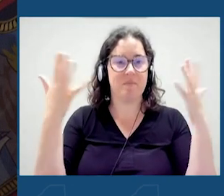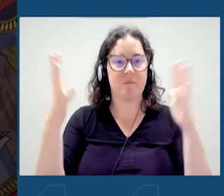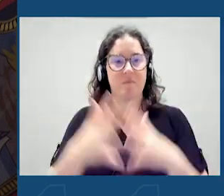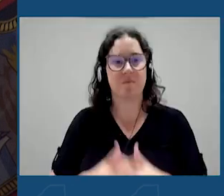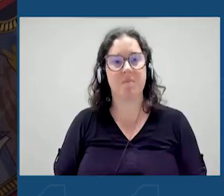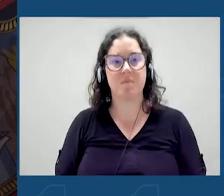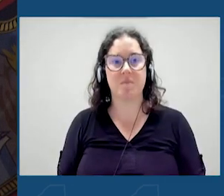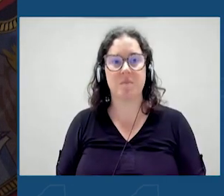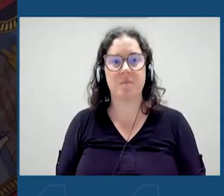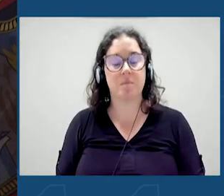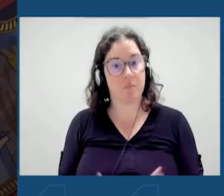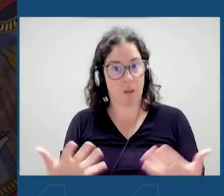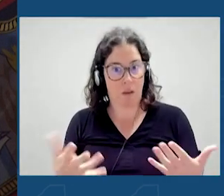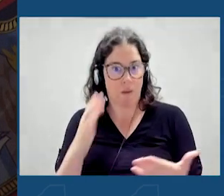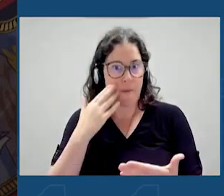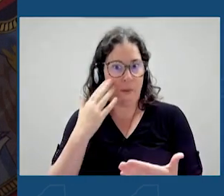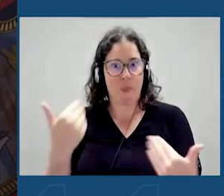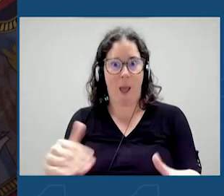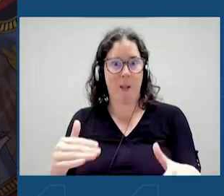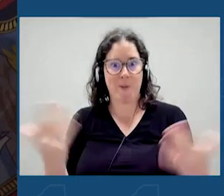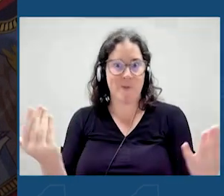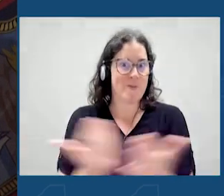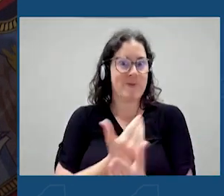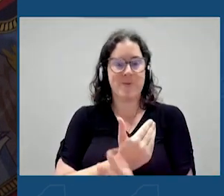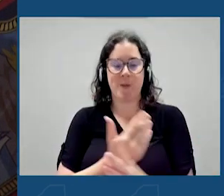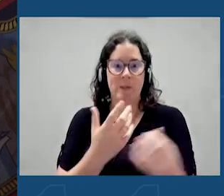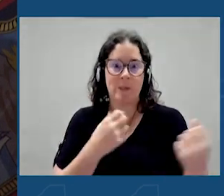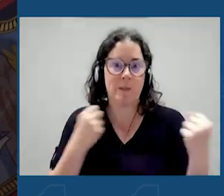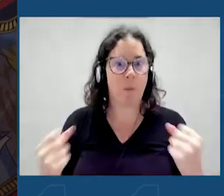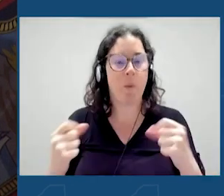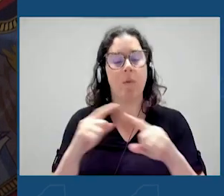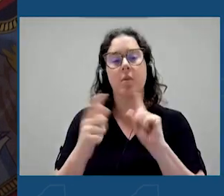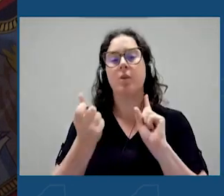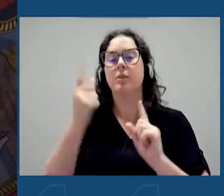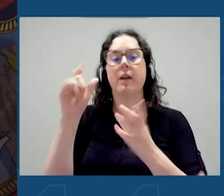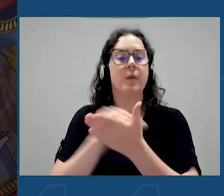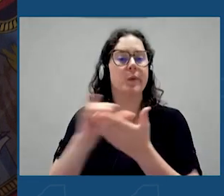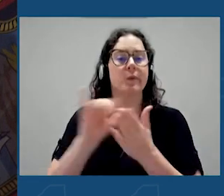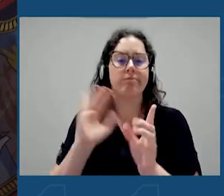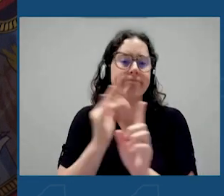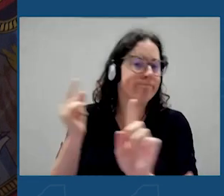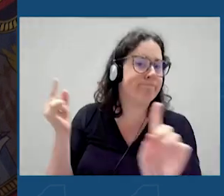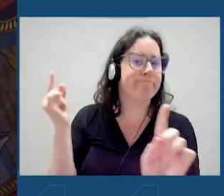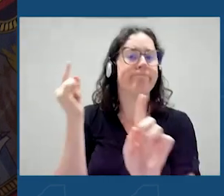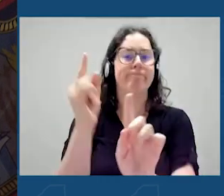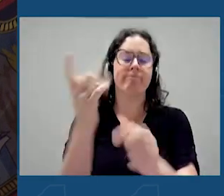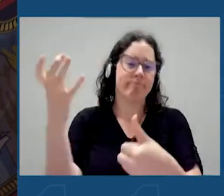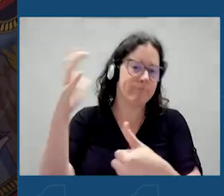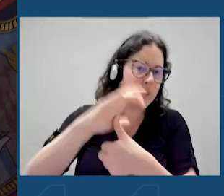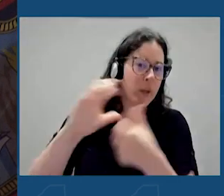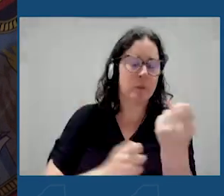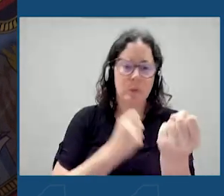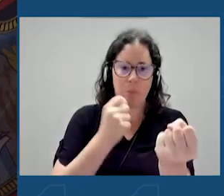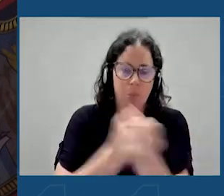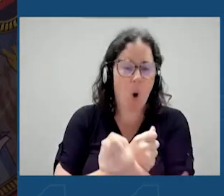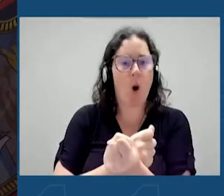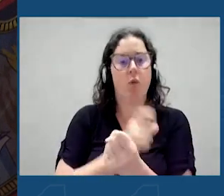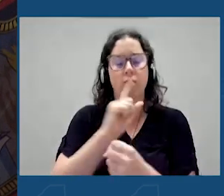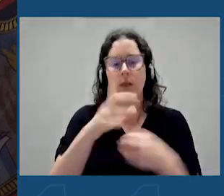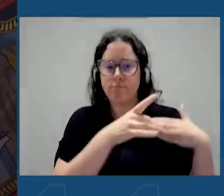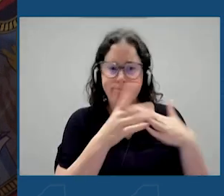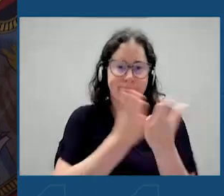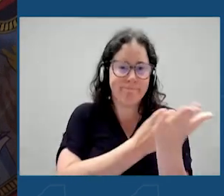It's bold, but New Yorkers have always been bold, always champions of the movements before